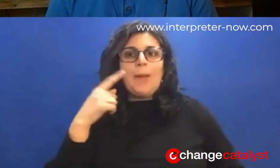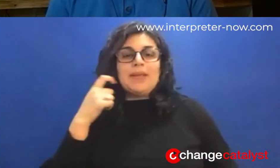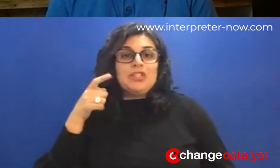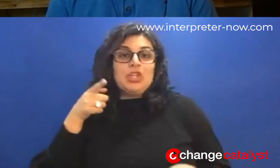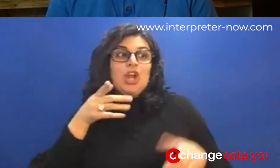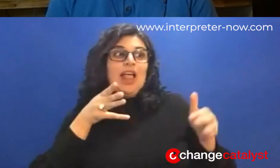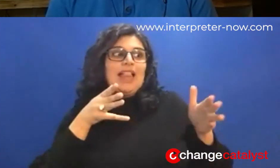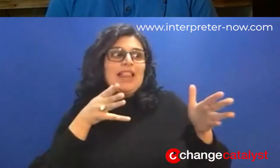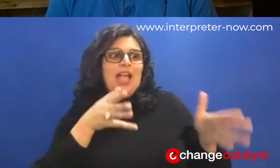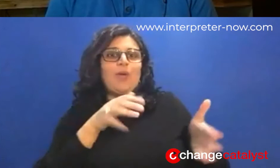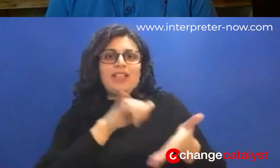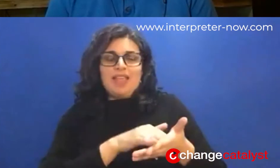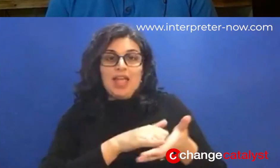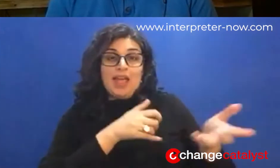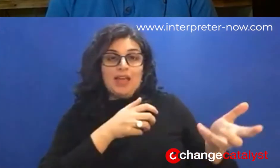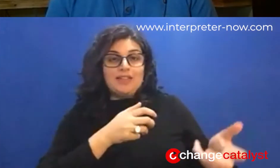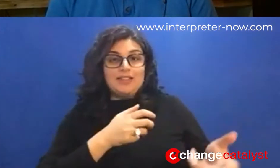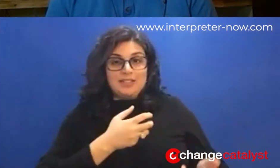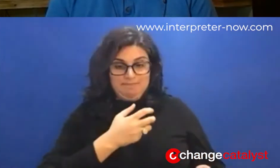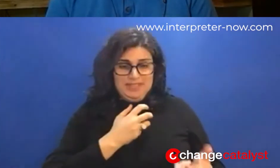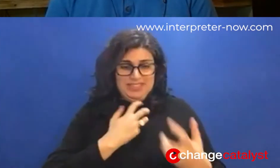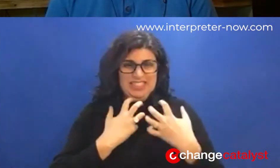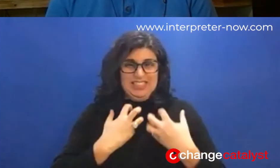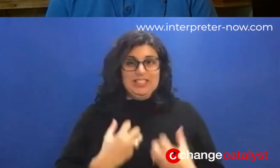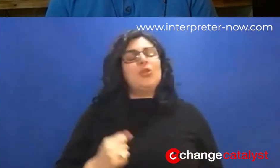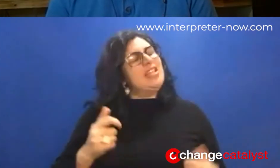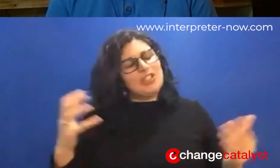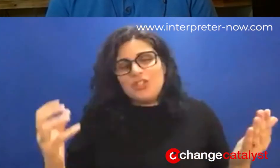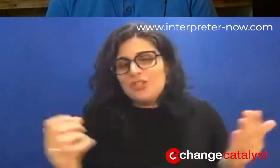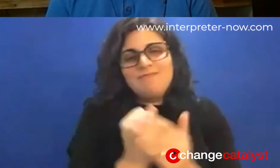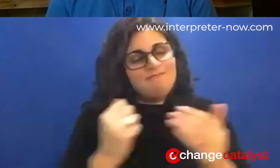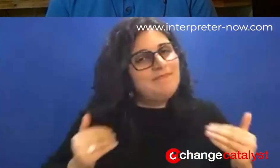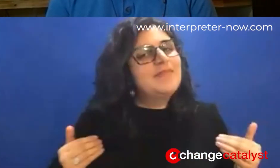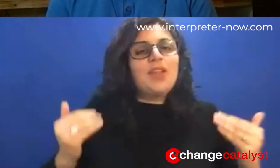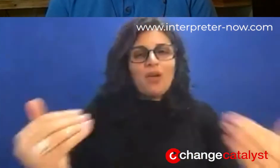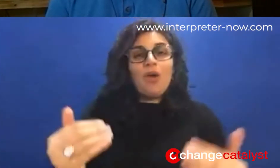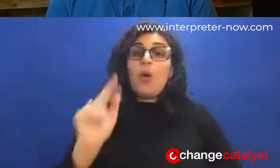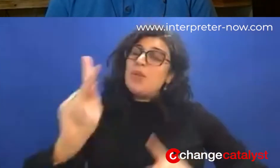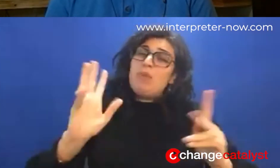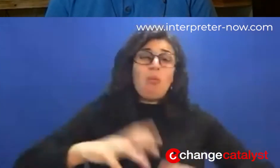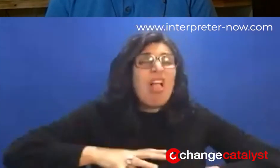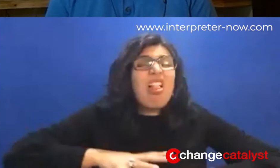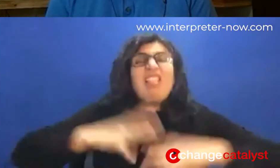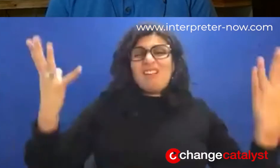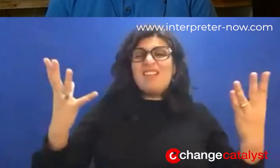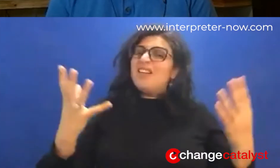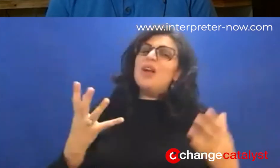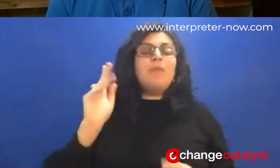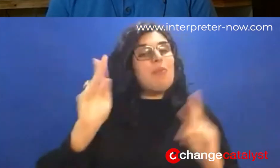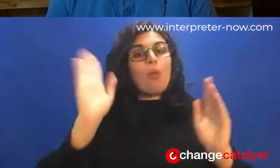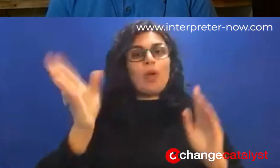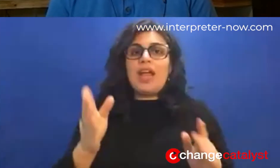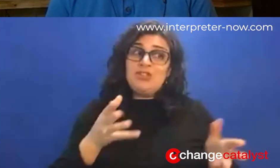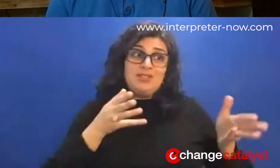to hold you back. You got to go for it. It's going to be tough. There's going to be people angry and upset, and you let them